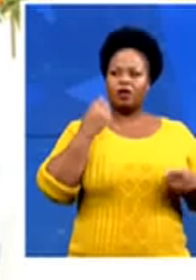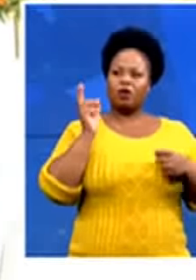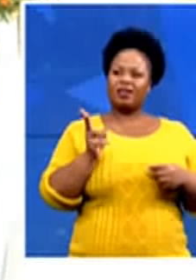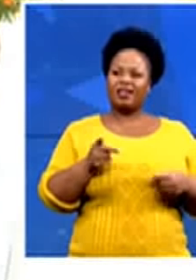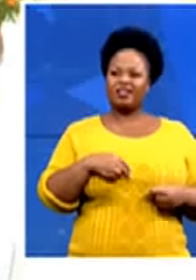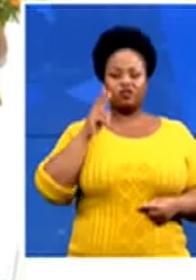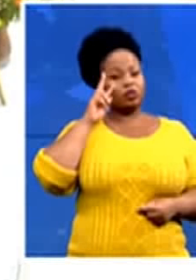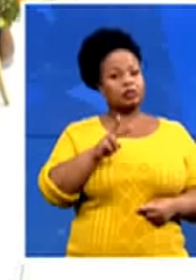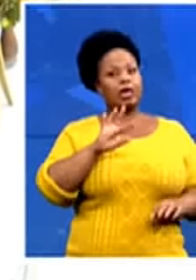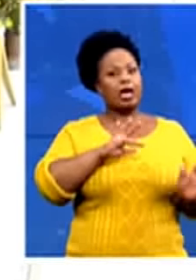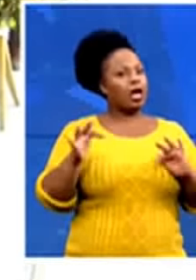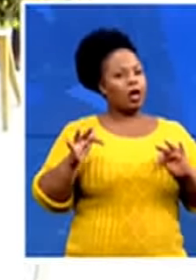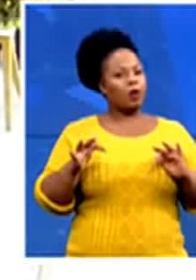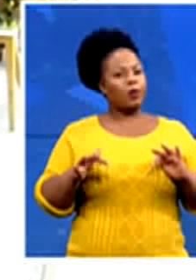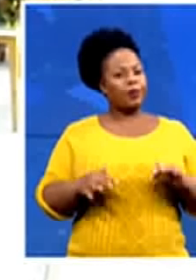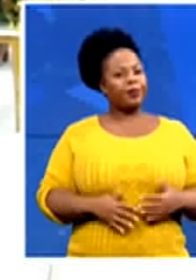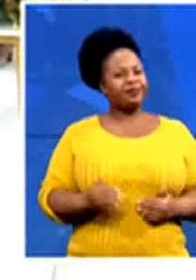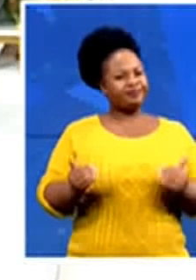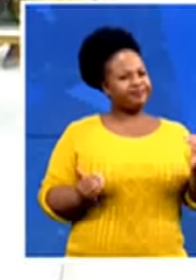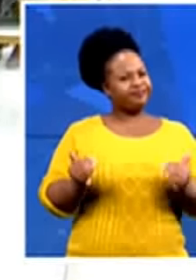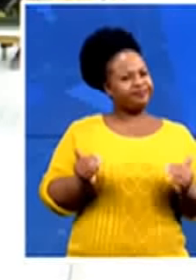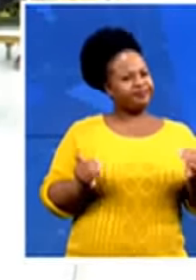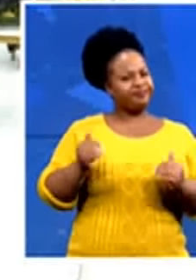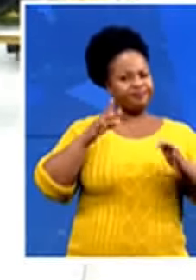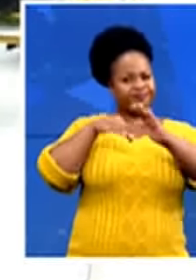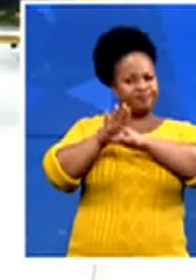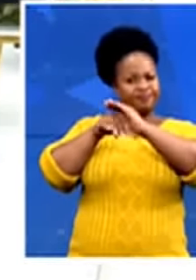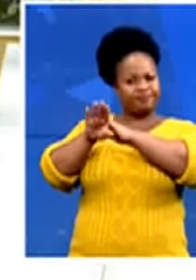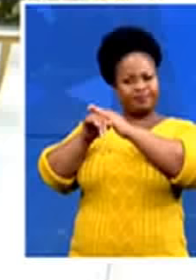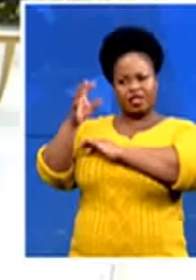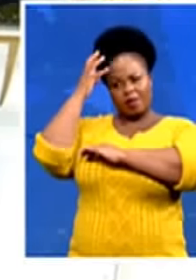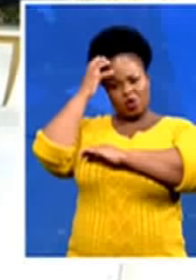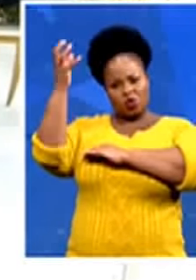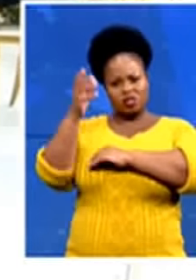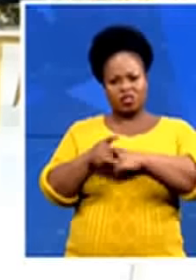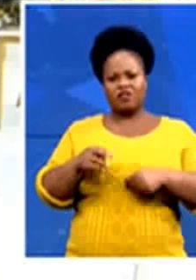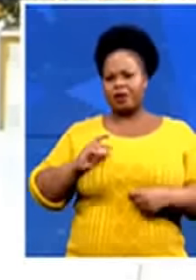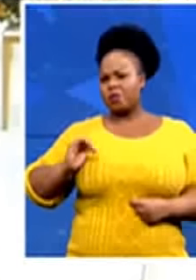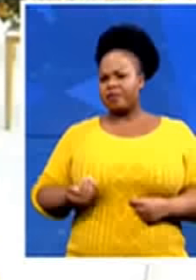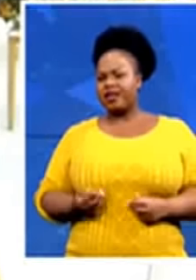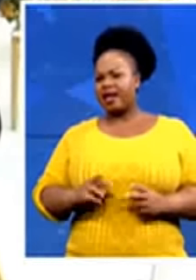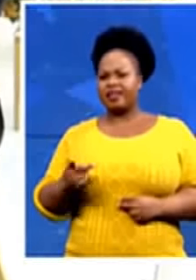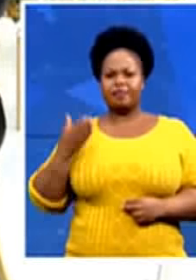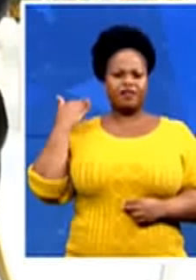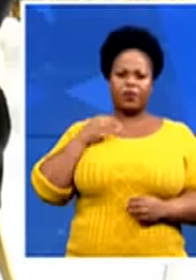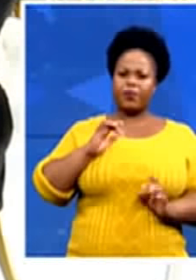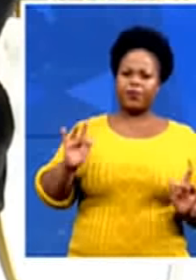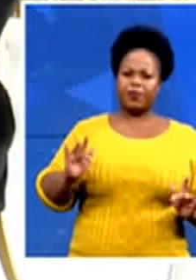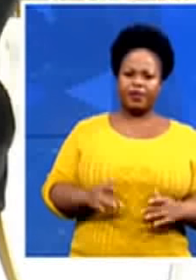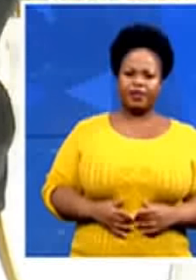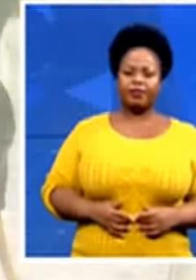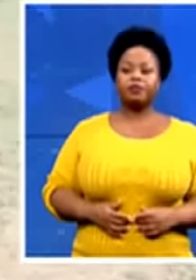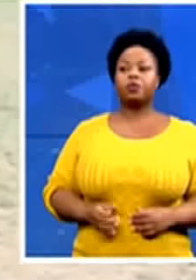wayekwazi kanjani ukuthi ke angene nala okungangeni khona abantu besifazane into yokuqala eyasiza unjinji ukuba nje abe